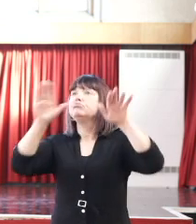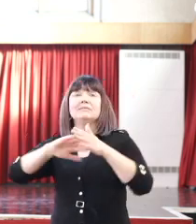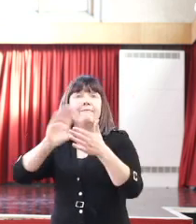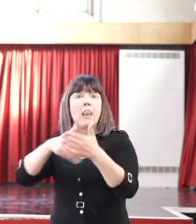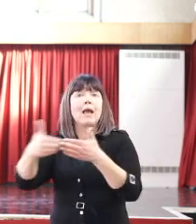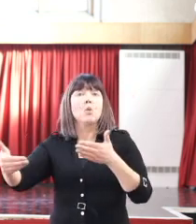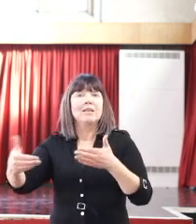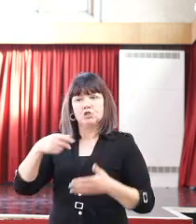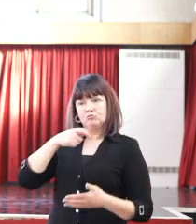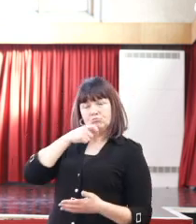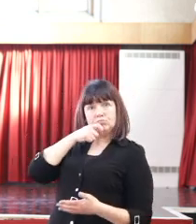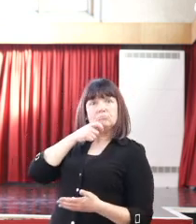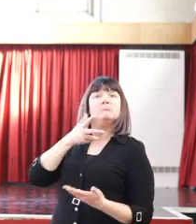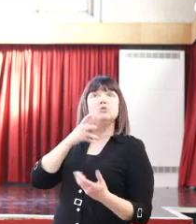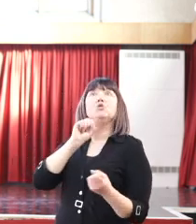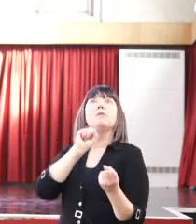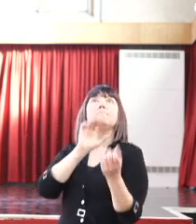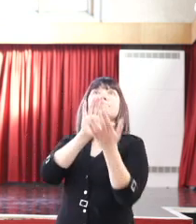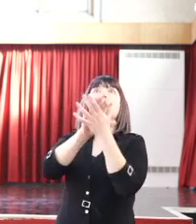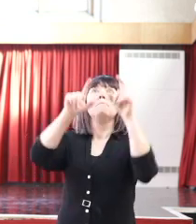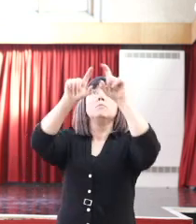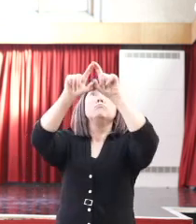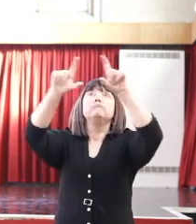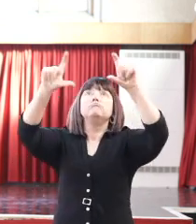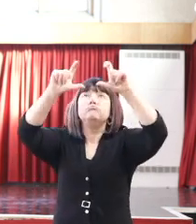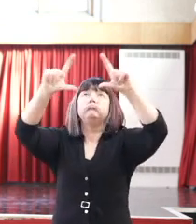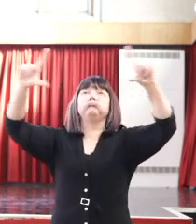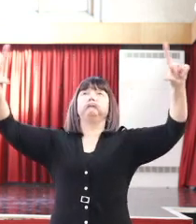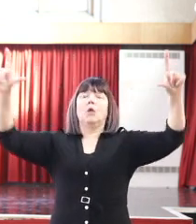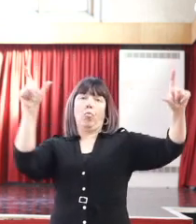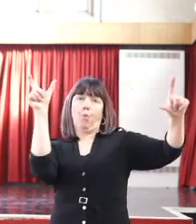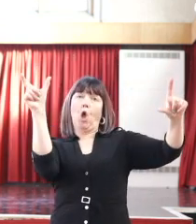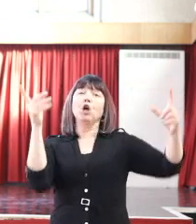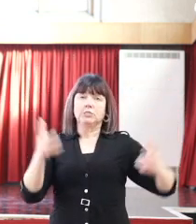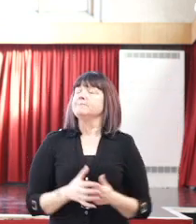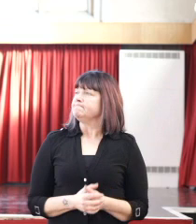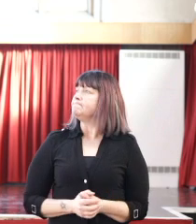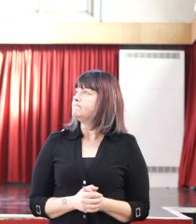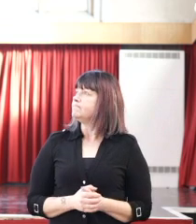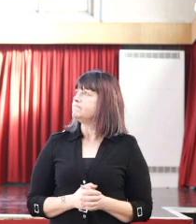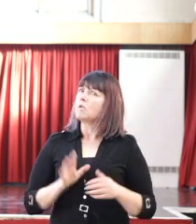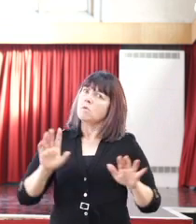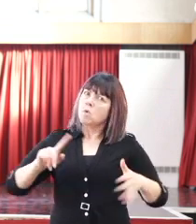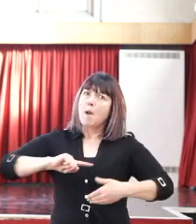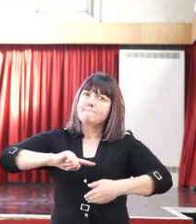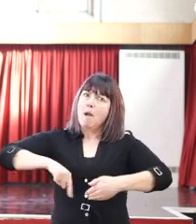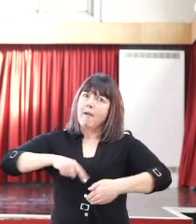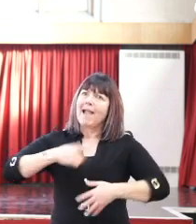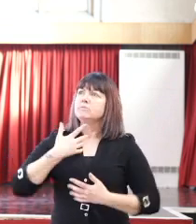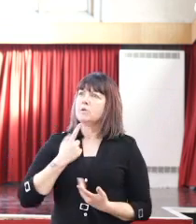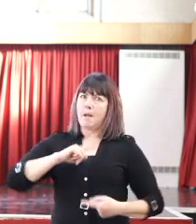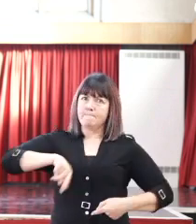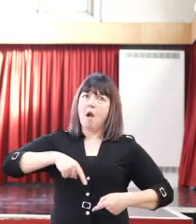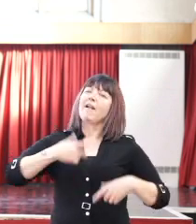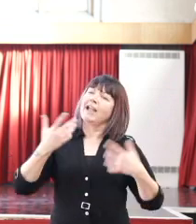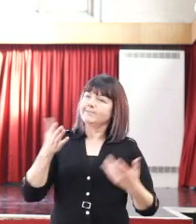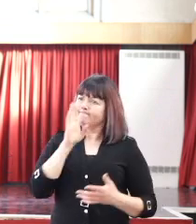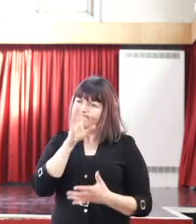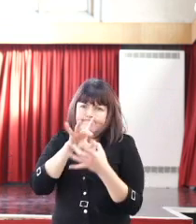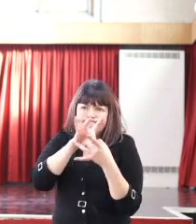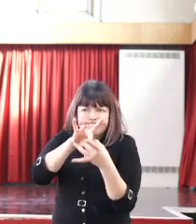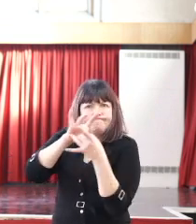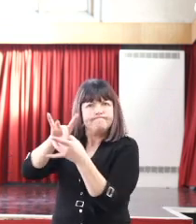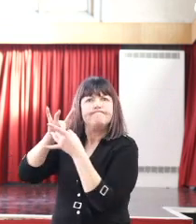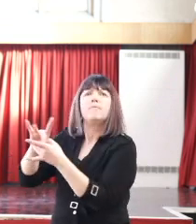interesting. The more diverse, the better. In Margate, I had a lot more opportunity dealing directly with people, so I